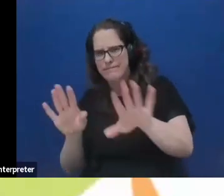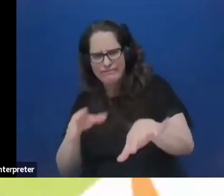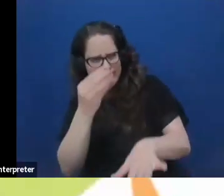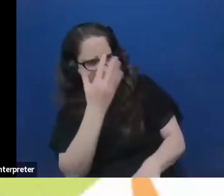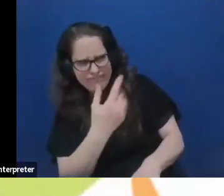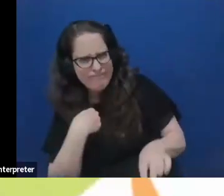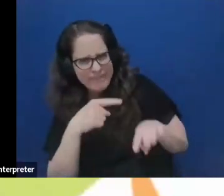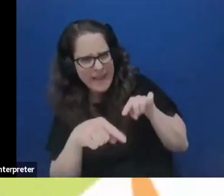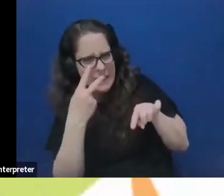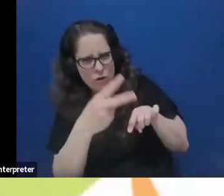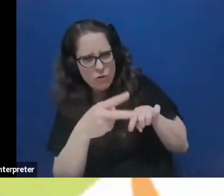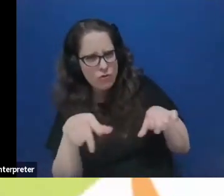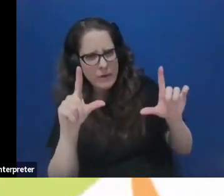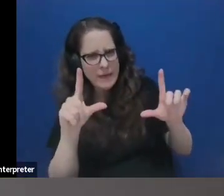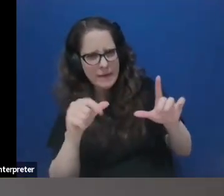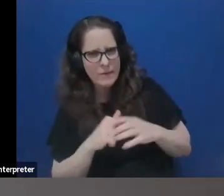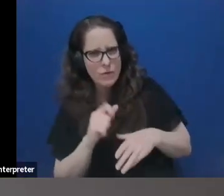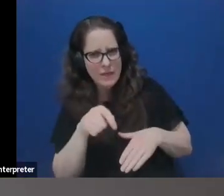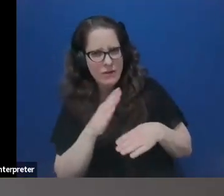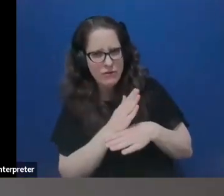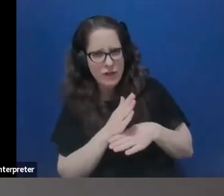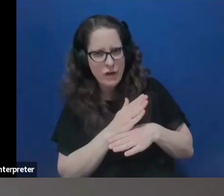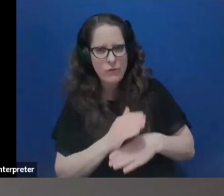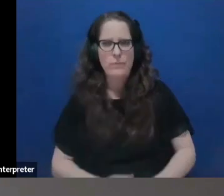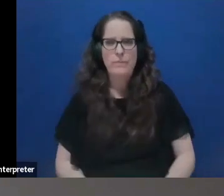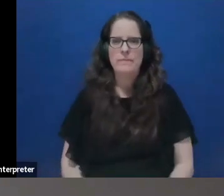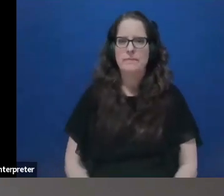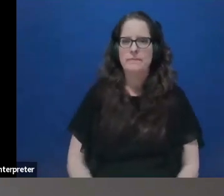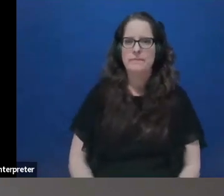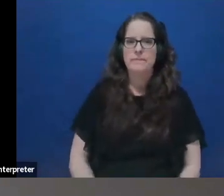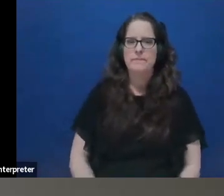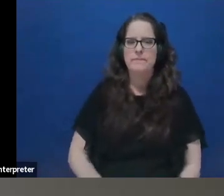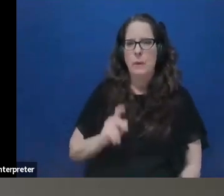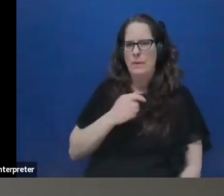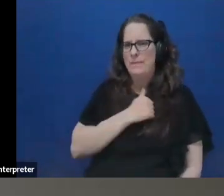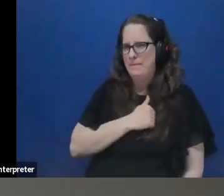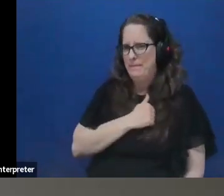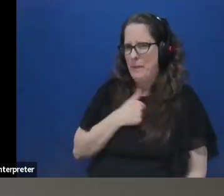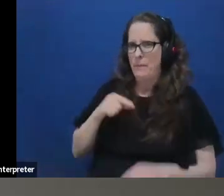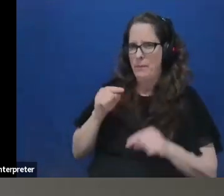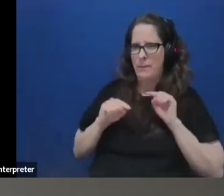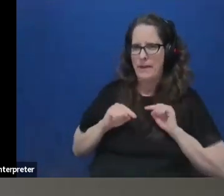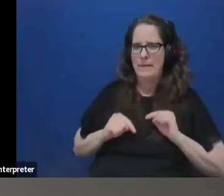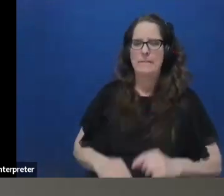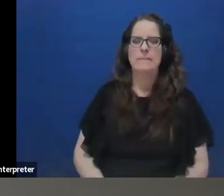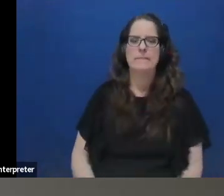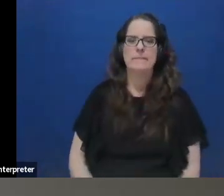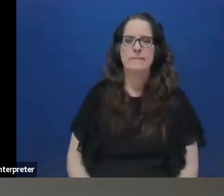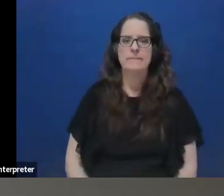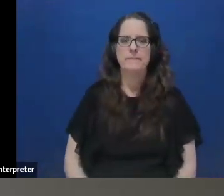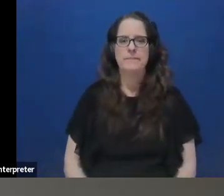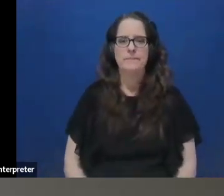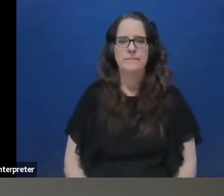screen, Andy. Okay, I'm sorry. Let me go back. I'm sorry.